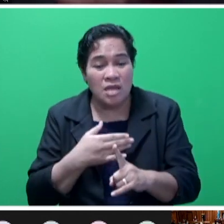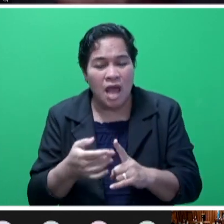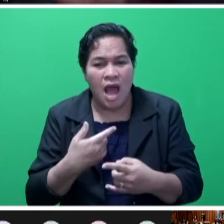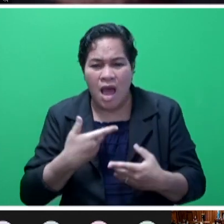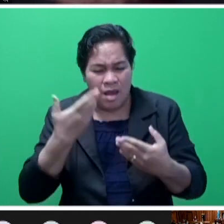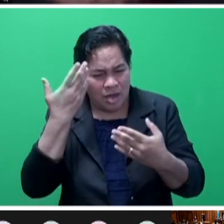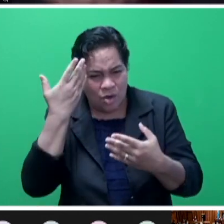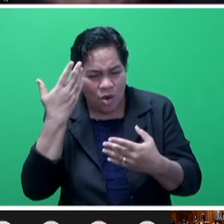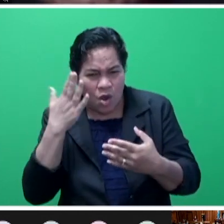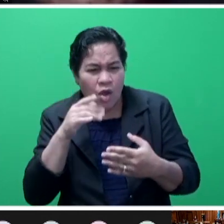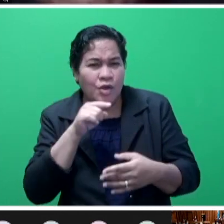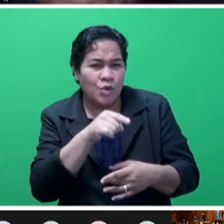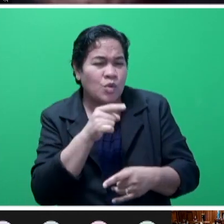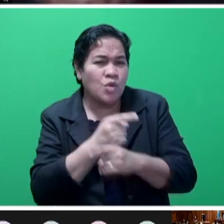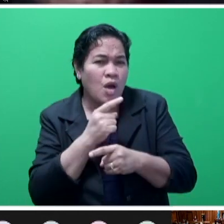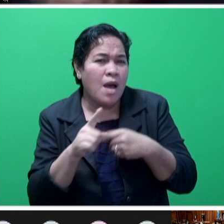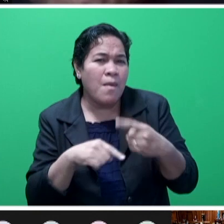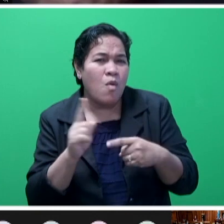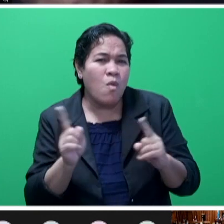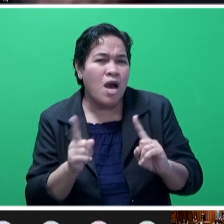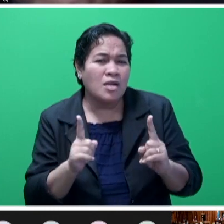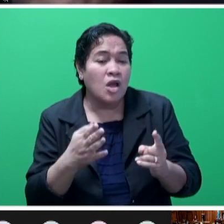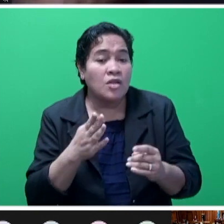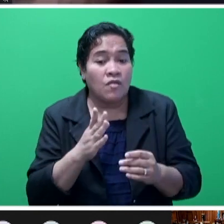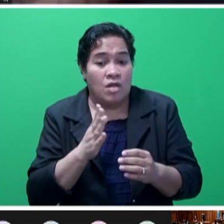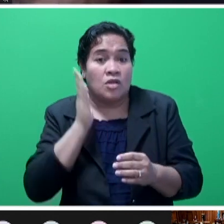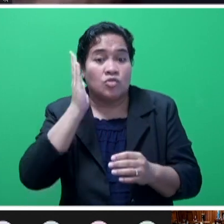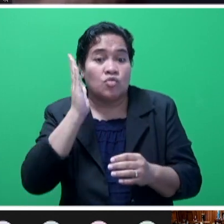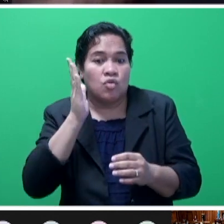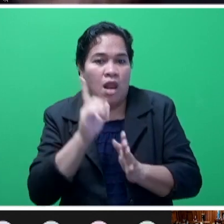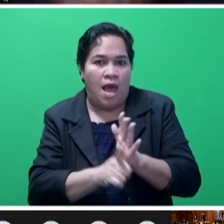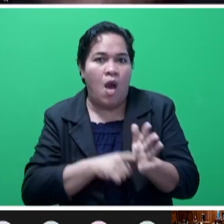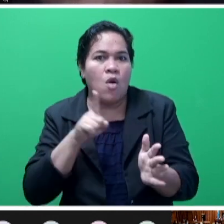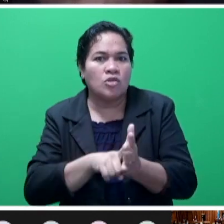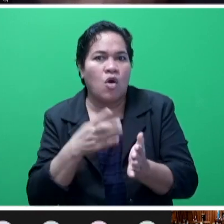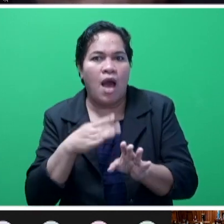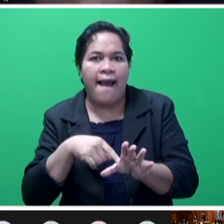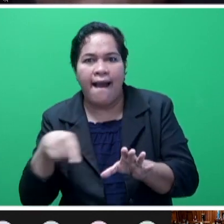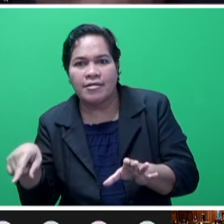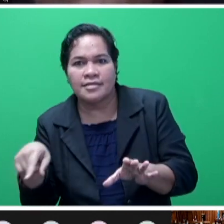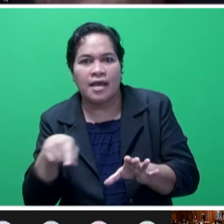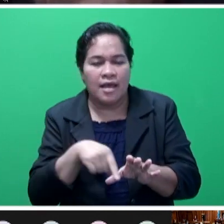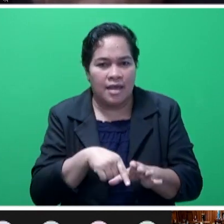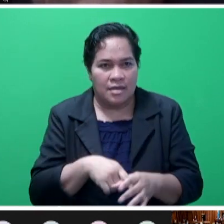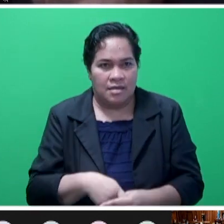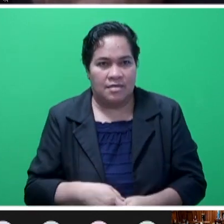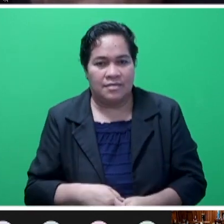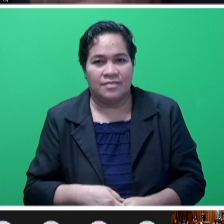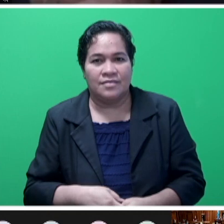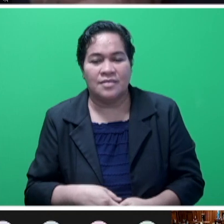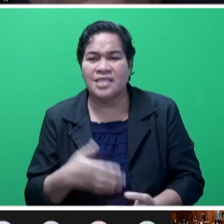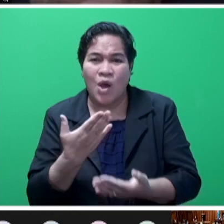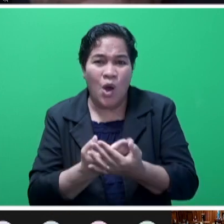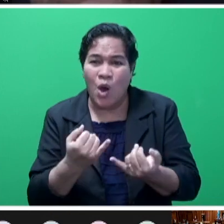honourable member is talking about online bullying during school hours or outside school hours. As a ministry, we take